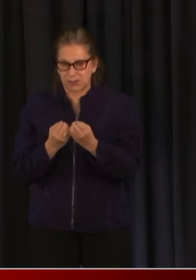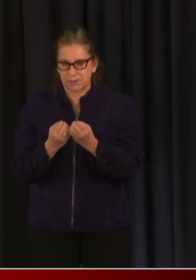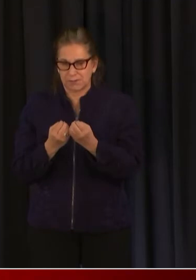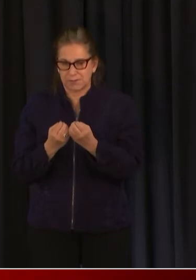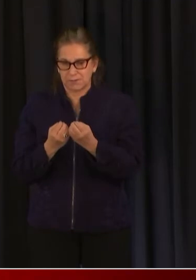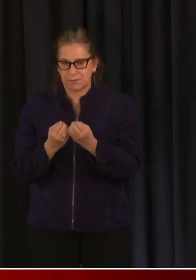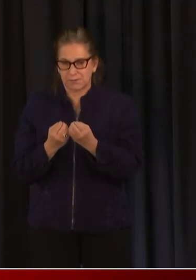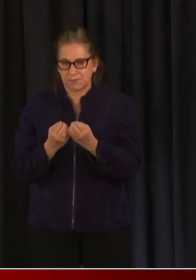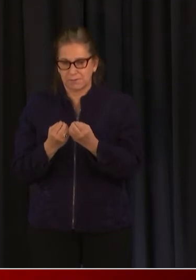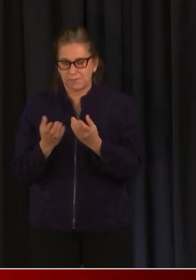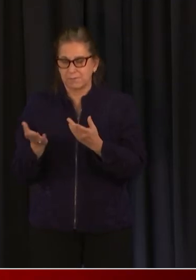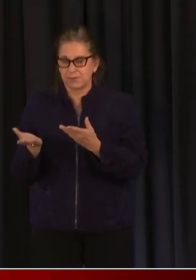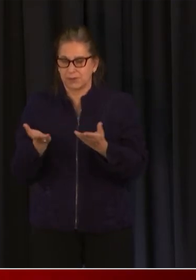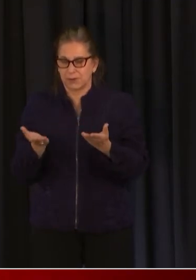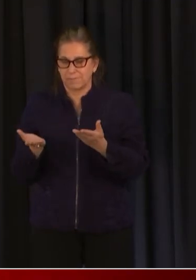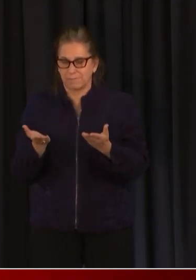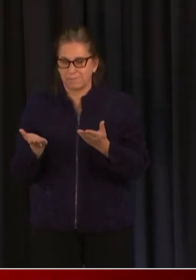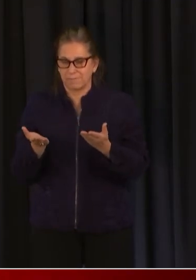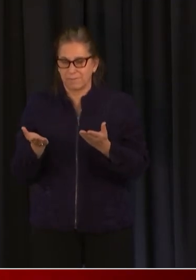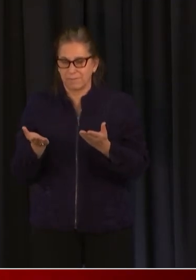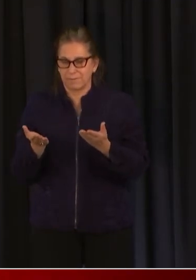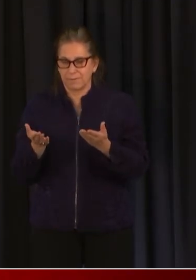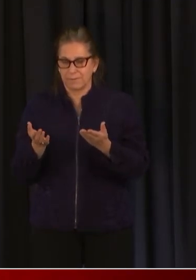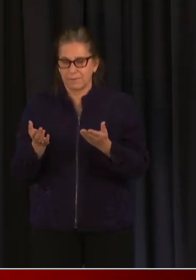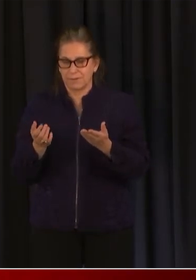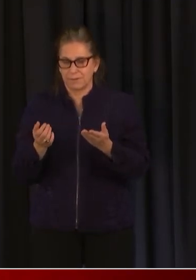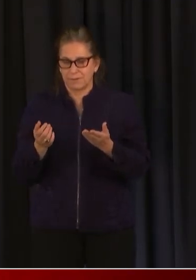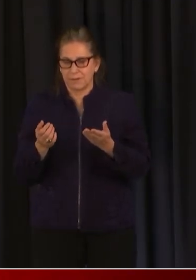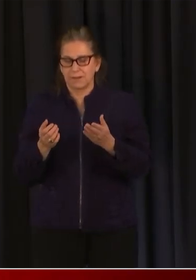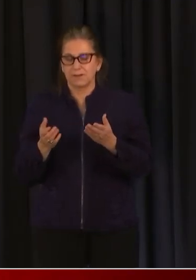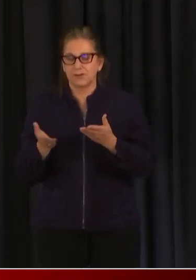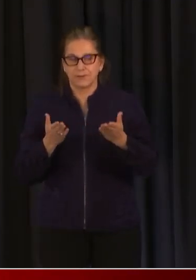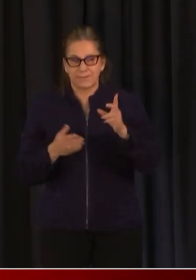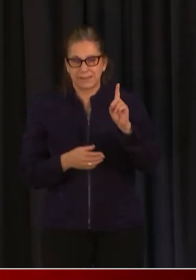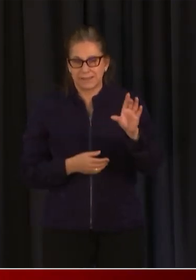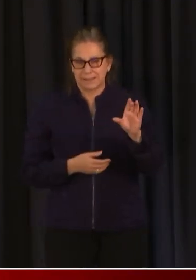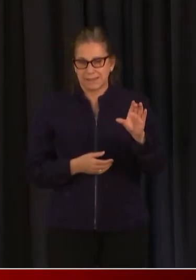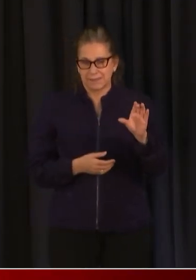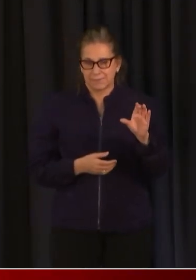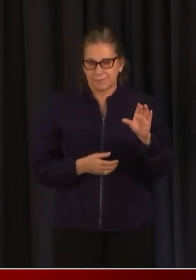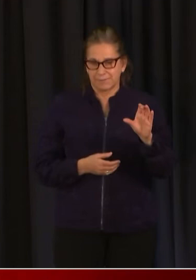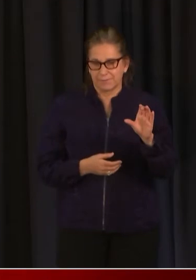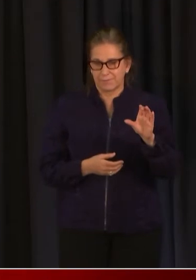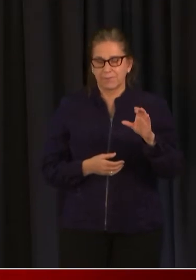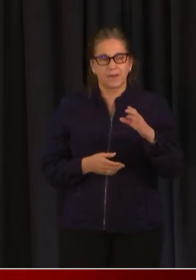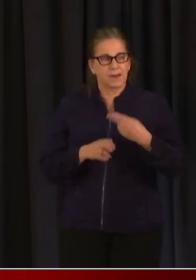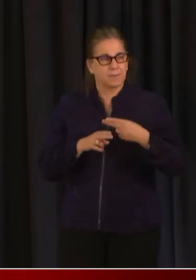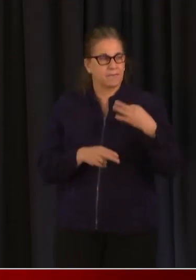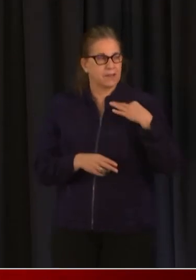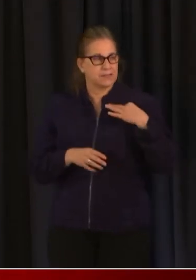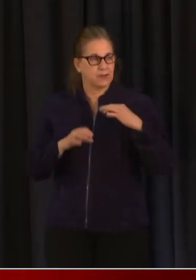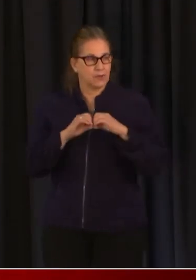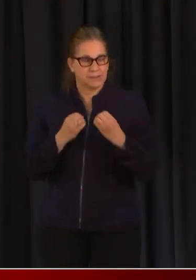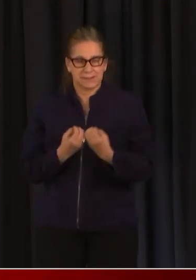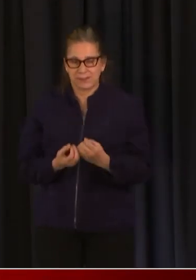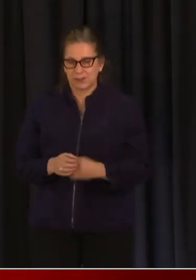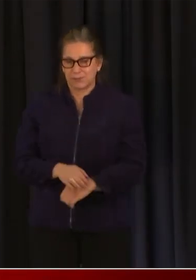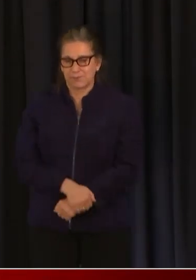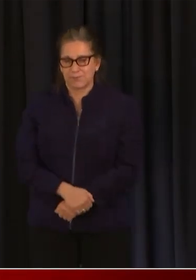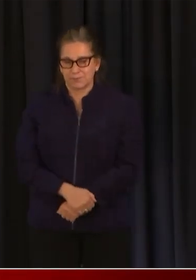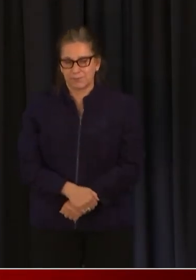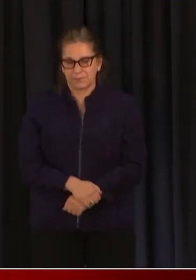that still needs to be reached. And we really gotta put all hands on deck. This is a people's movement. It's not just a government's movement. And my last